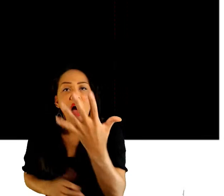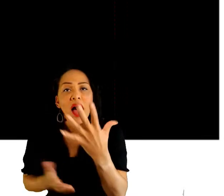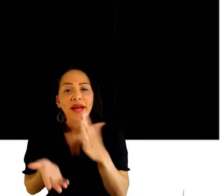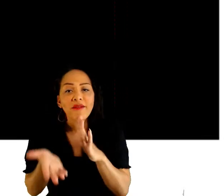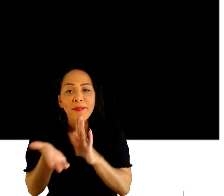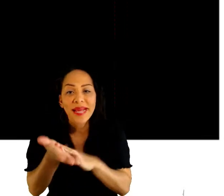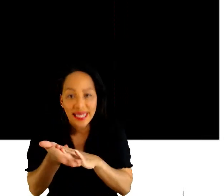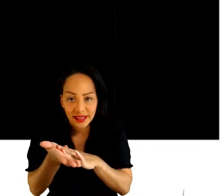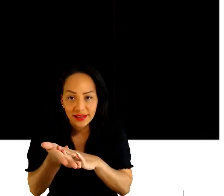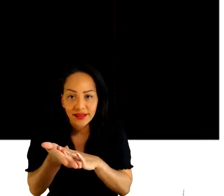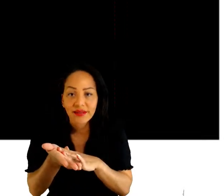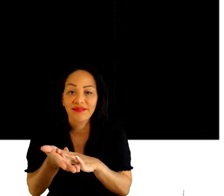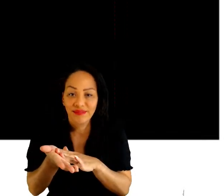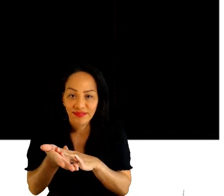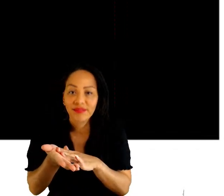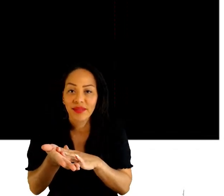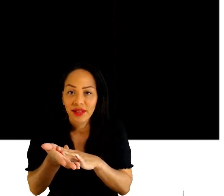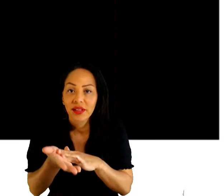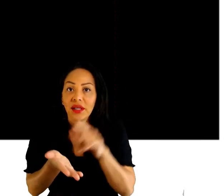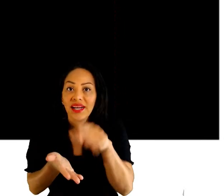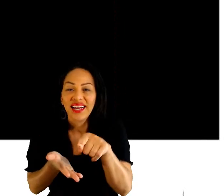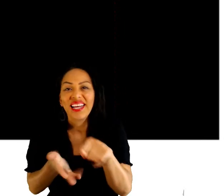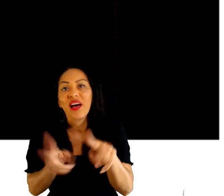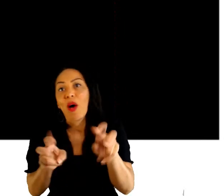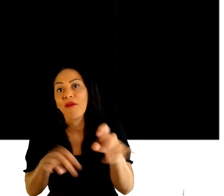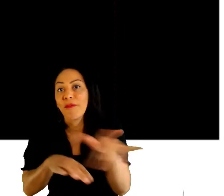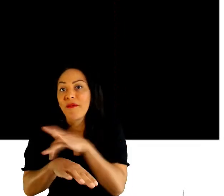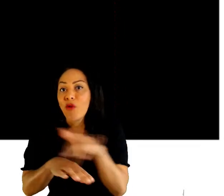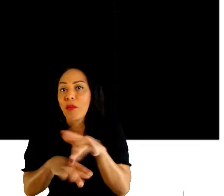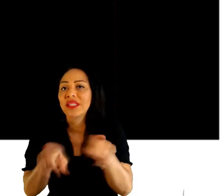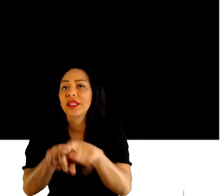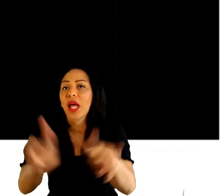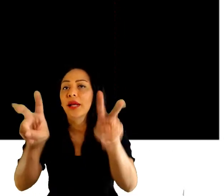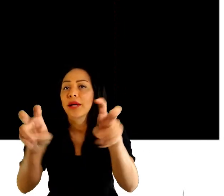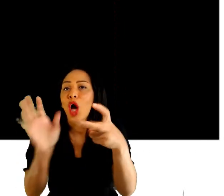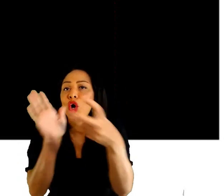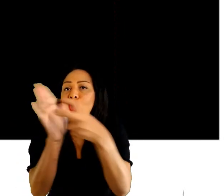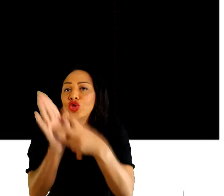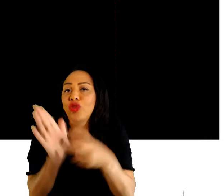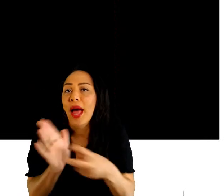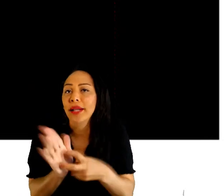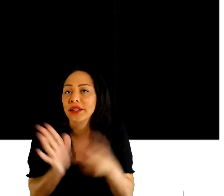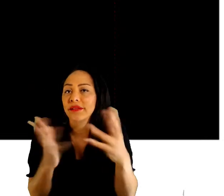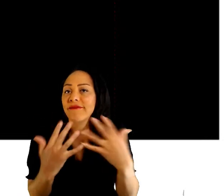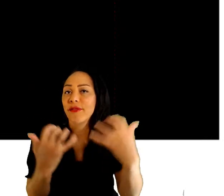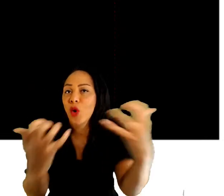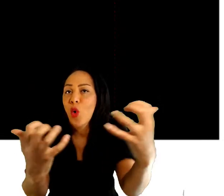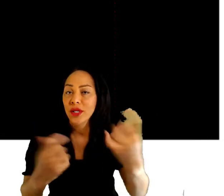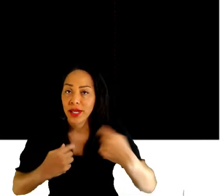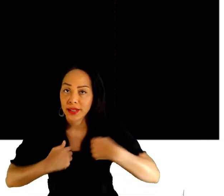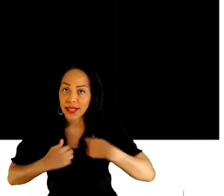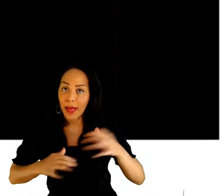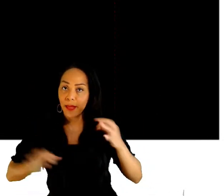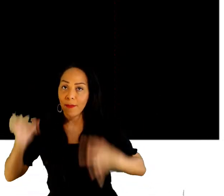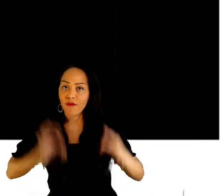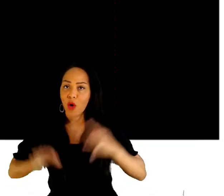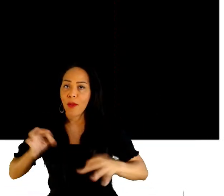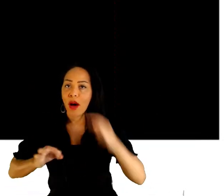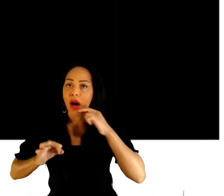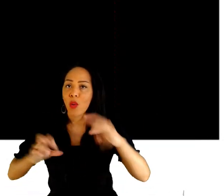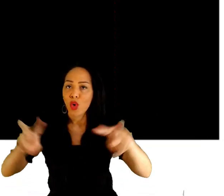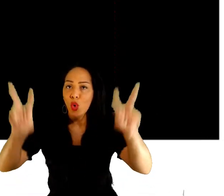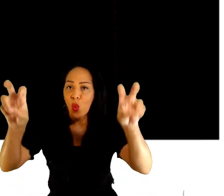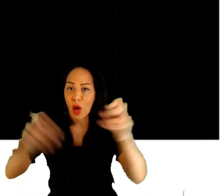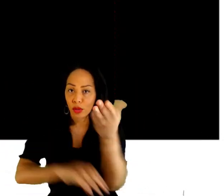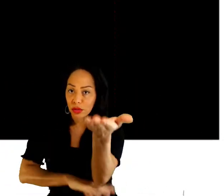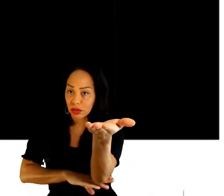the audience. So I'll just read you a quick, very poignant quote from the book, which is,